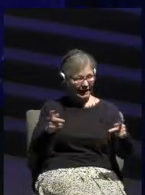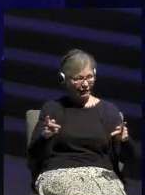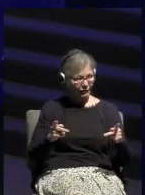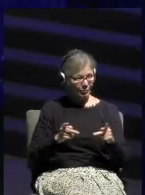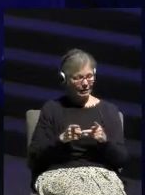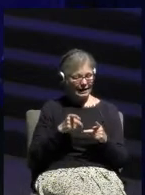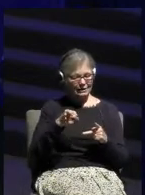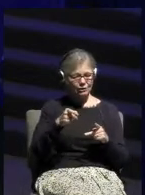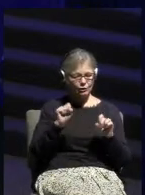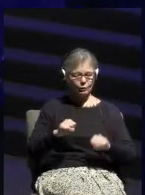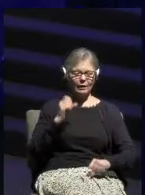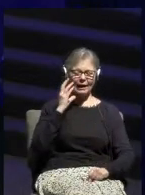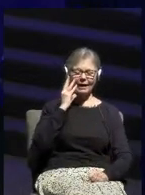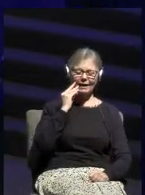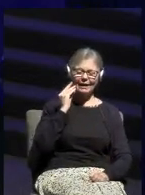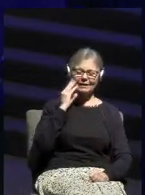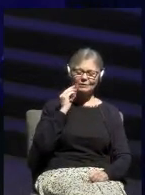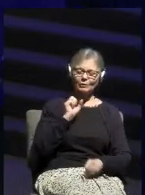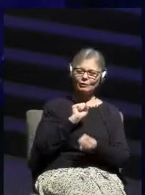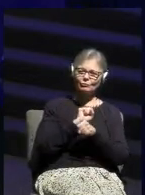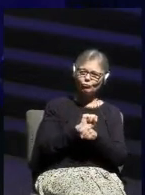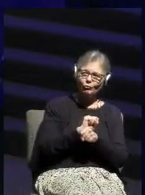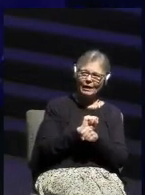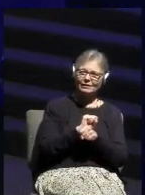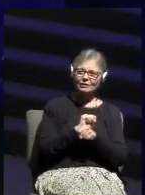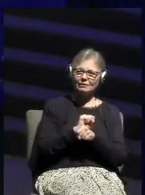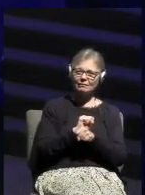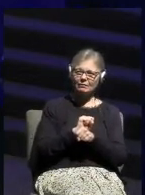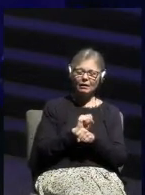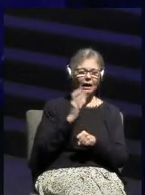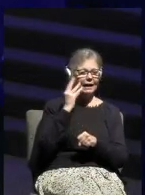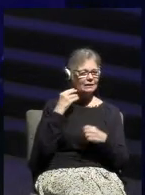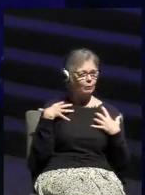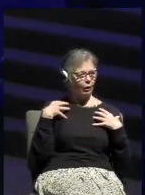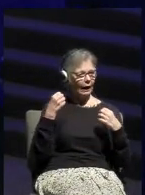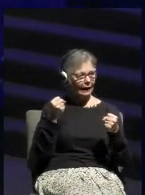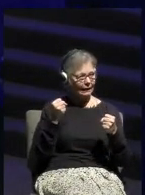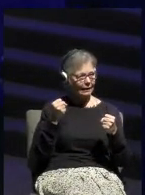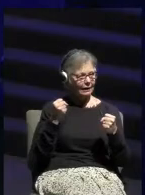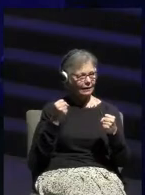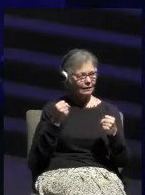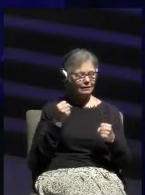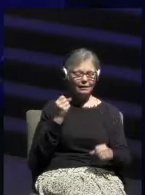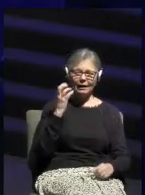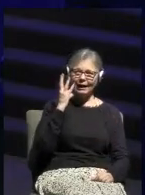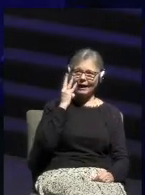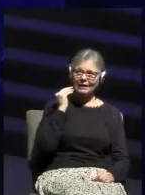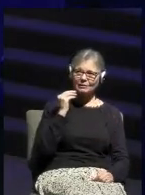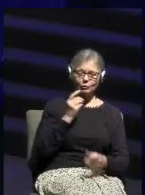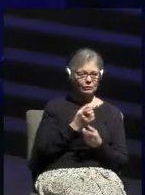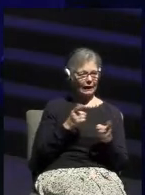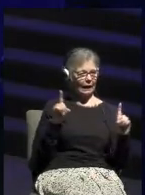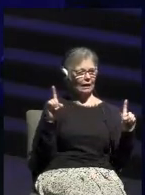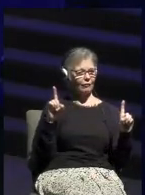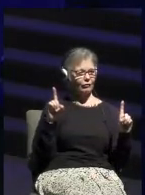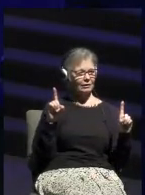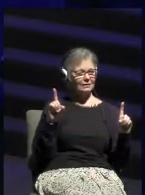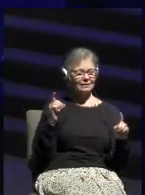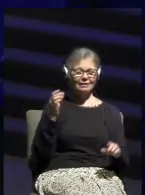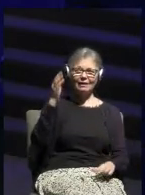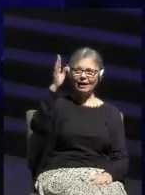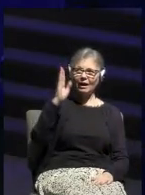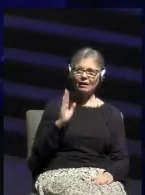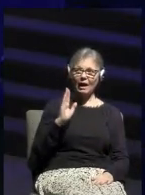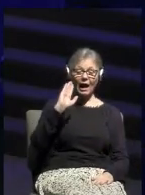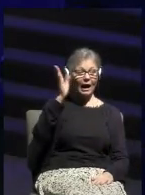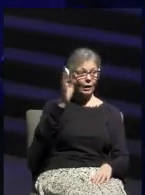where you can experience not only protection, but healing and deliverance. And God will protect